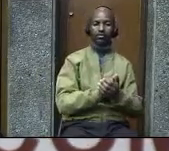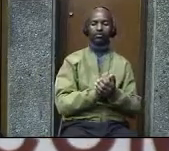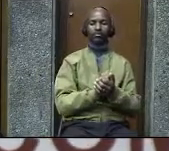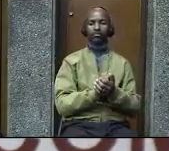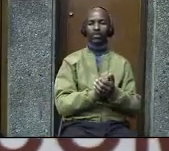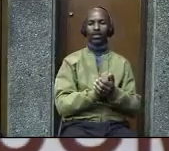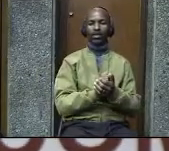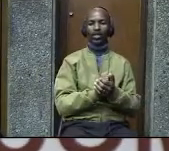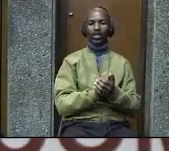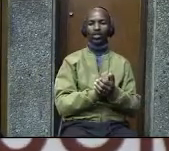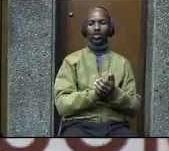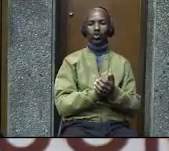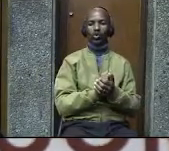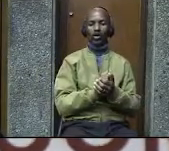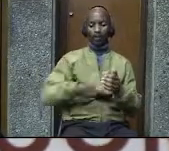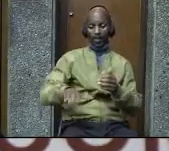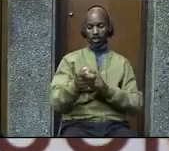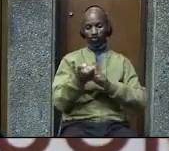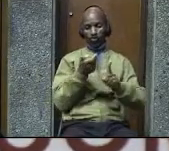to wherever you're coming from,